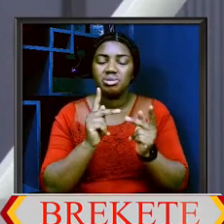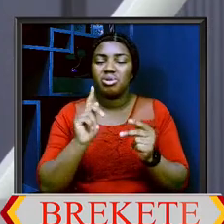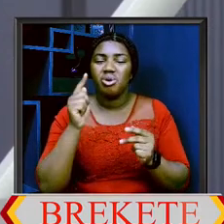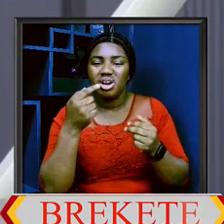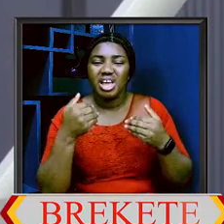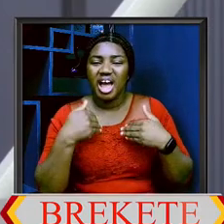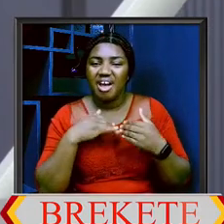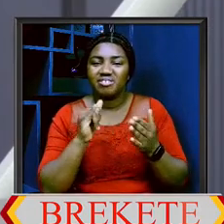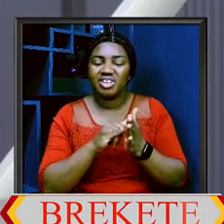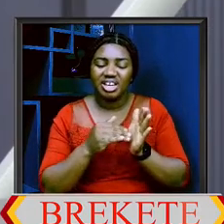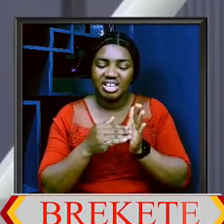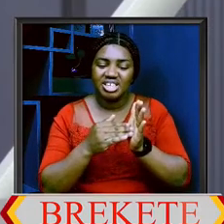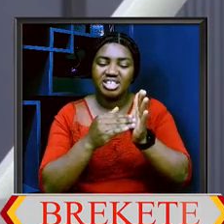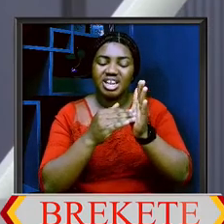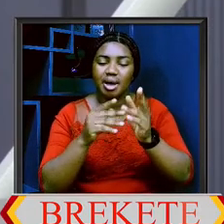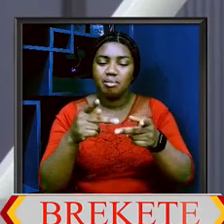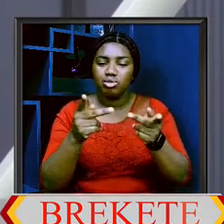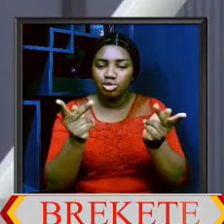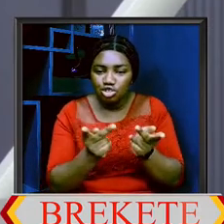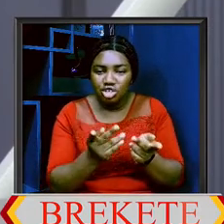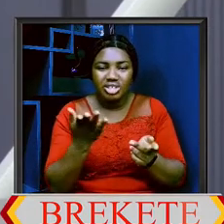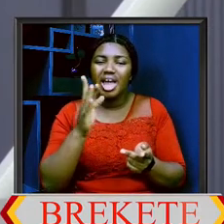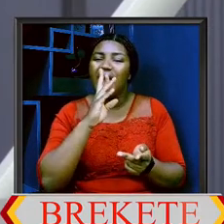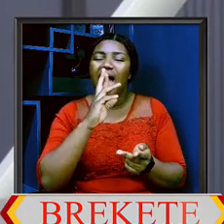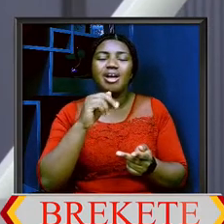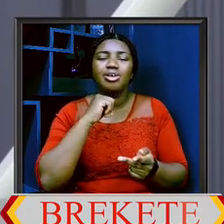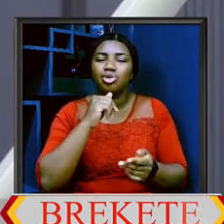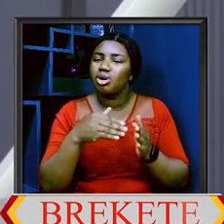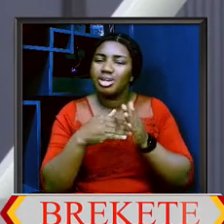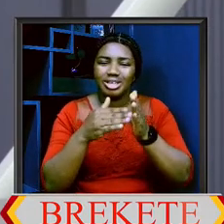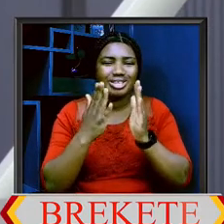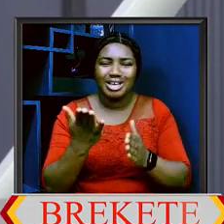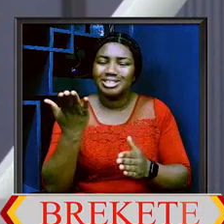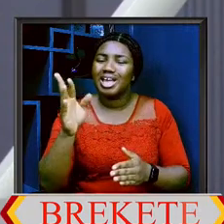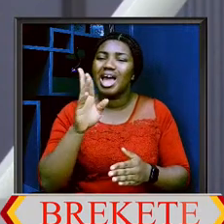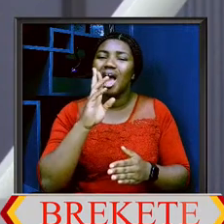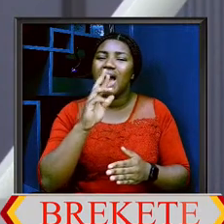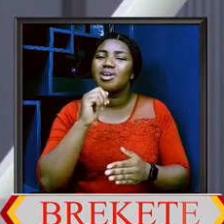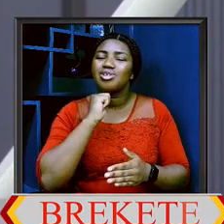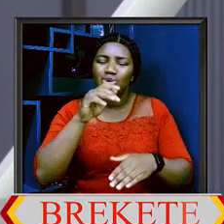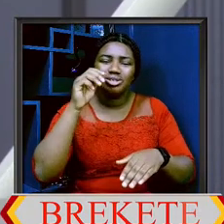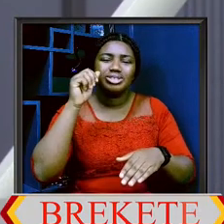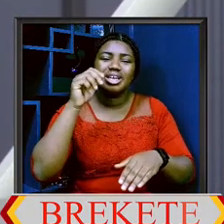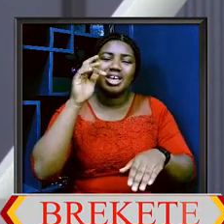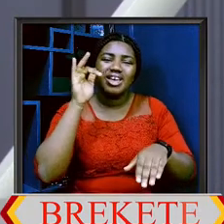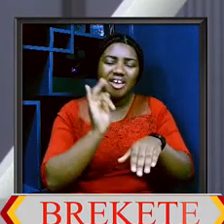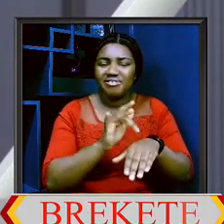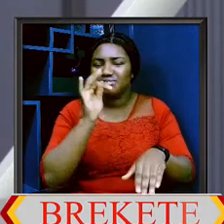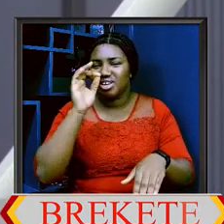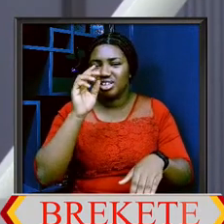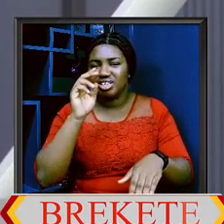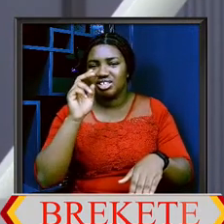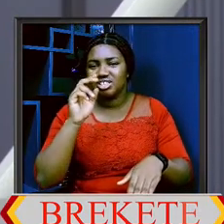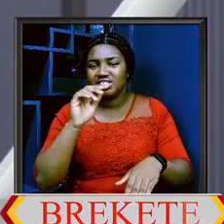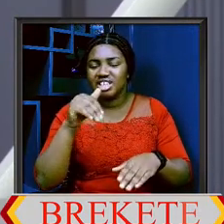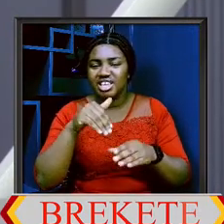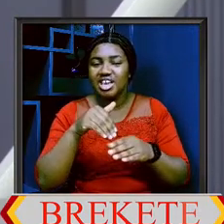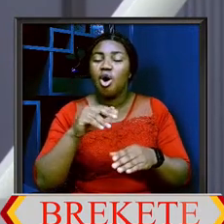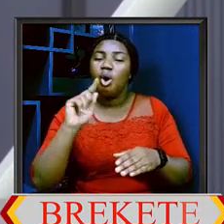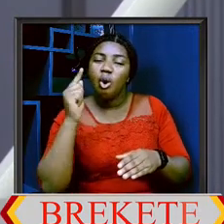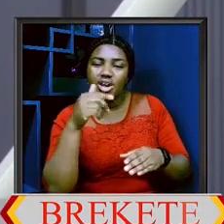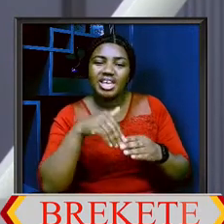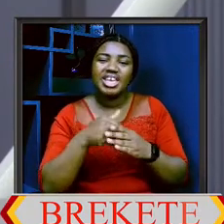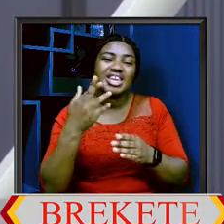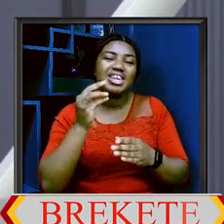position they are not leaders they are so ineffective they that they are ineffective in their homes